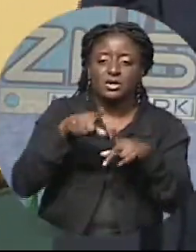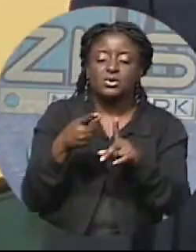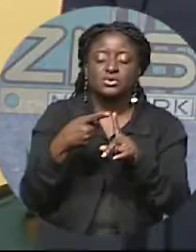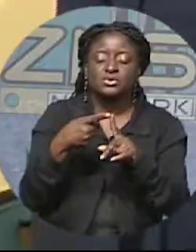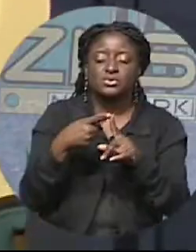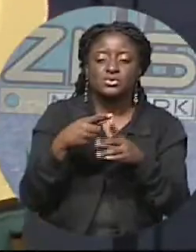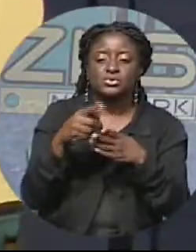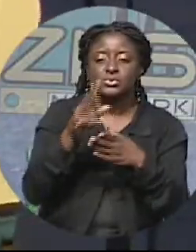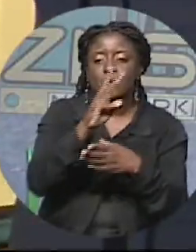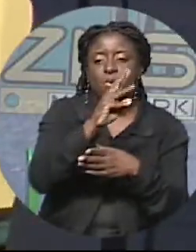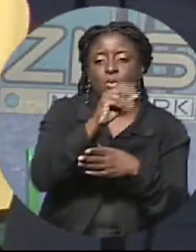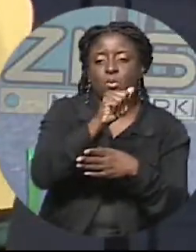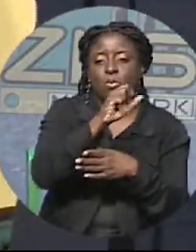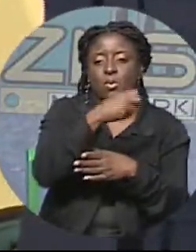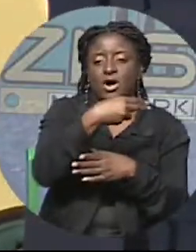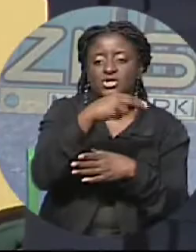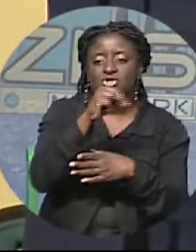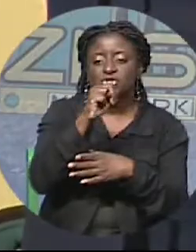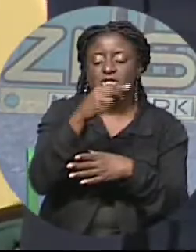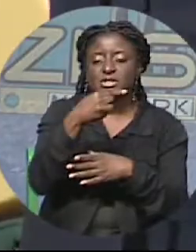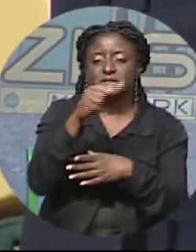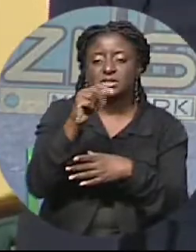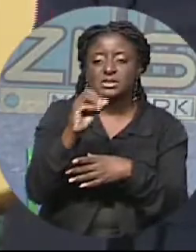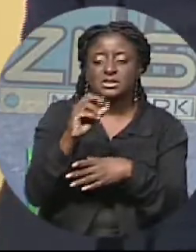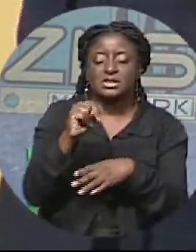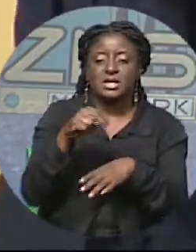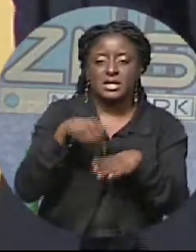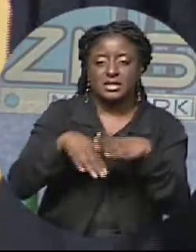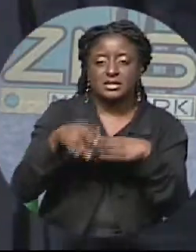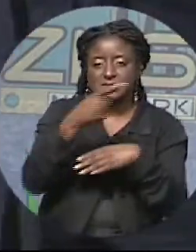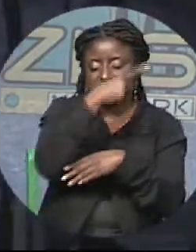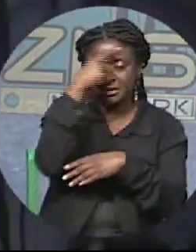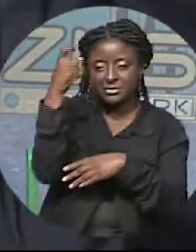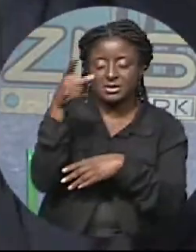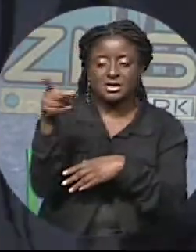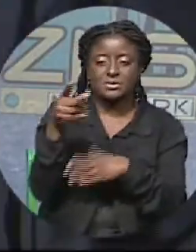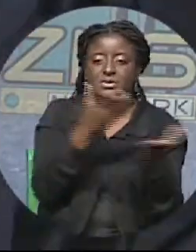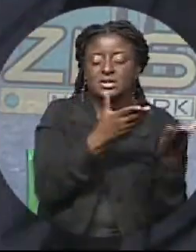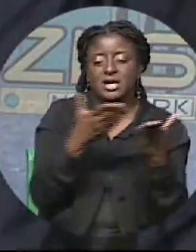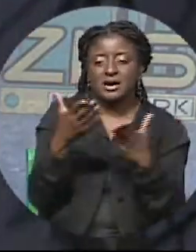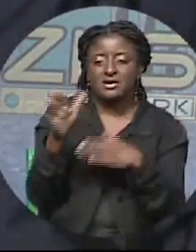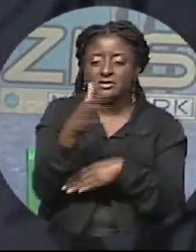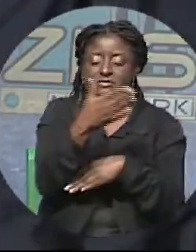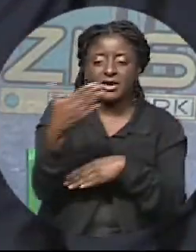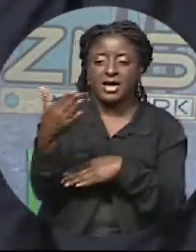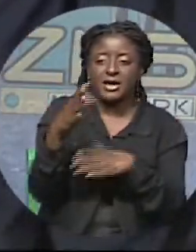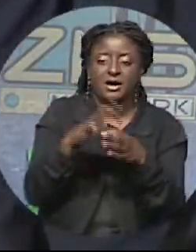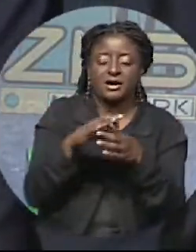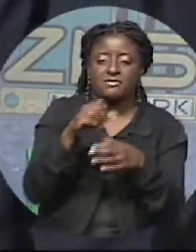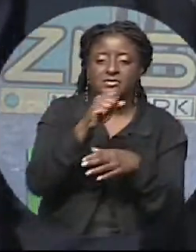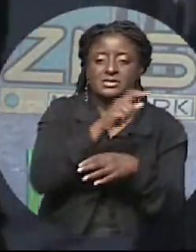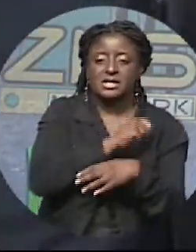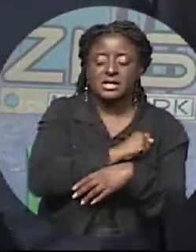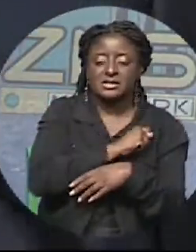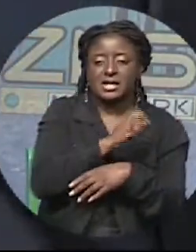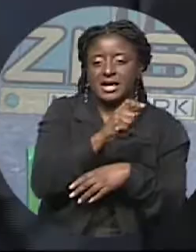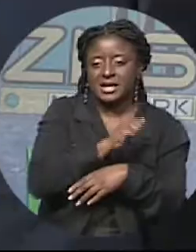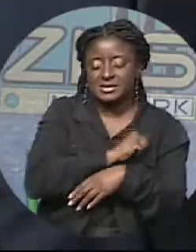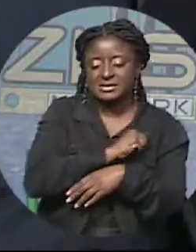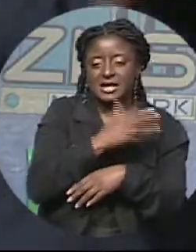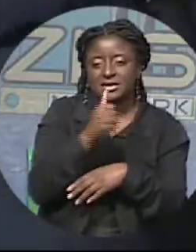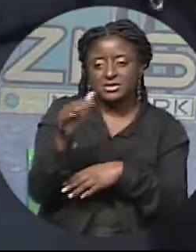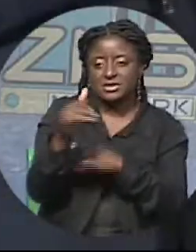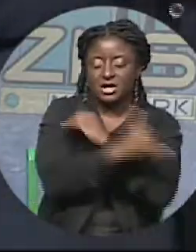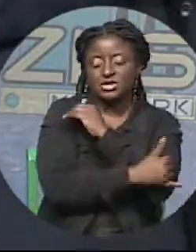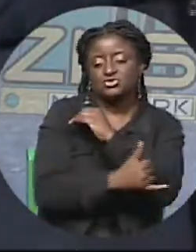this summer, he'll be carrying the flag of St. Anne's and the country on his shoulders. He'll also be carrying this aid,